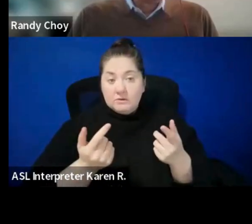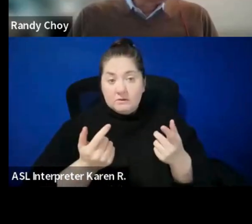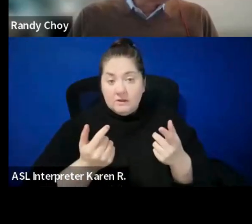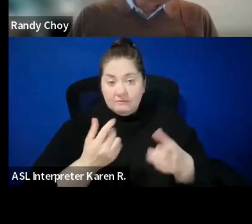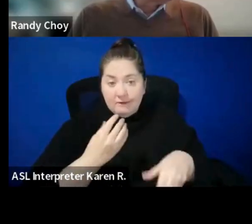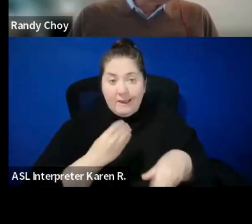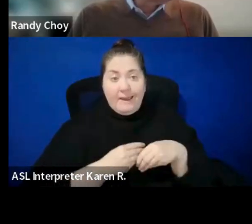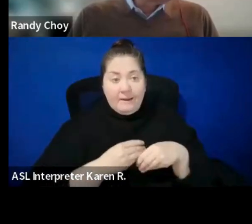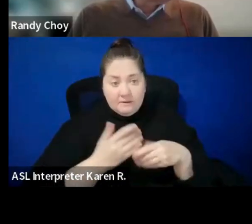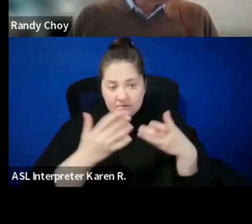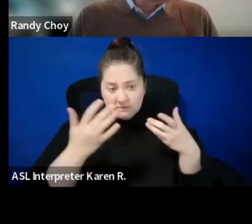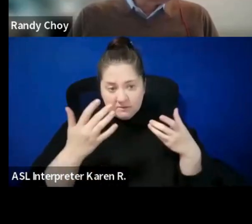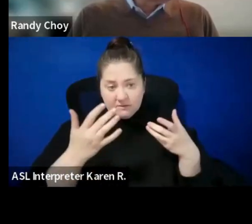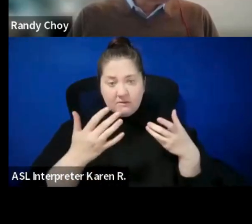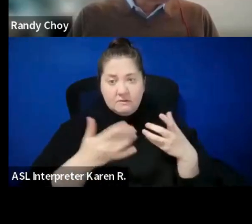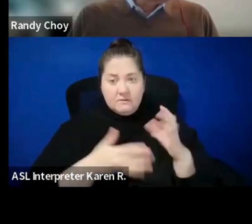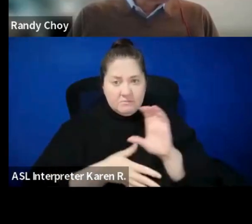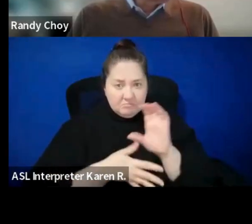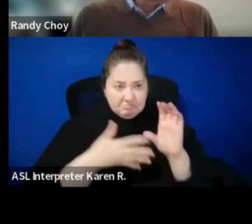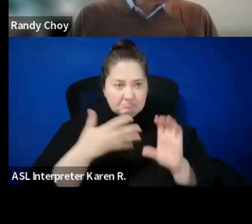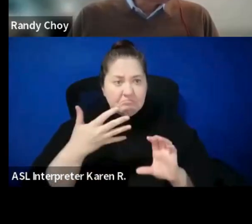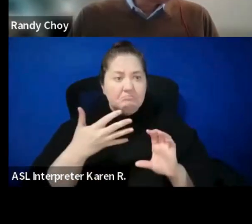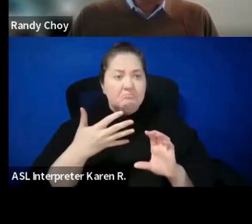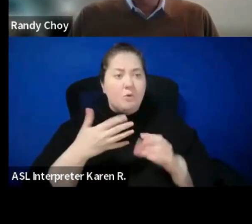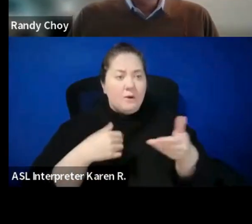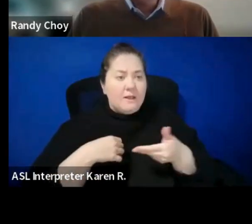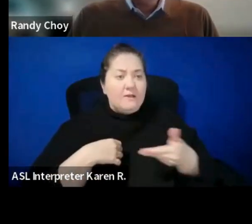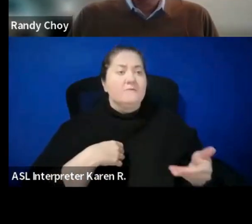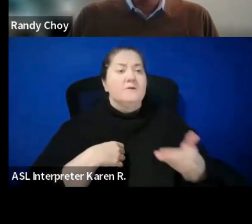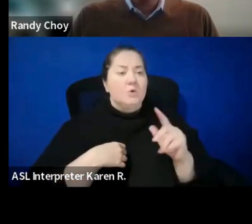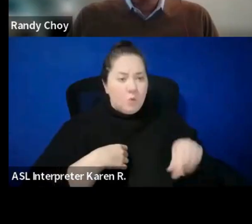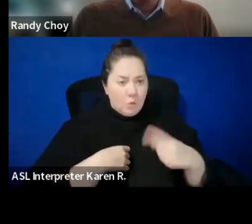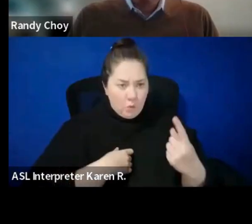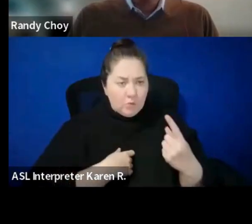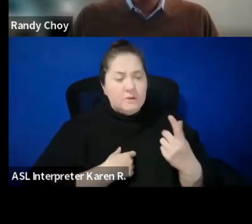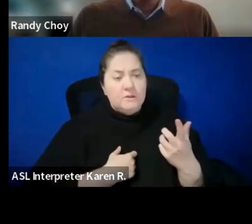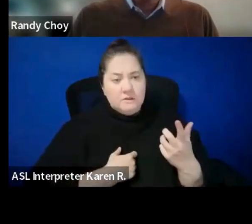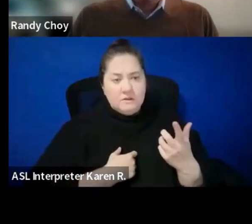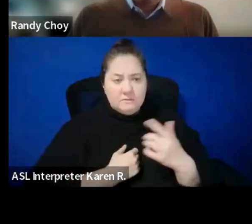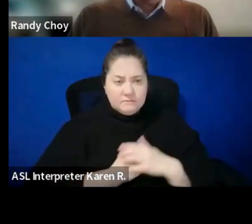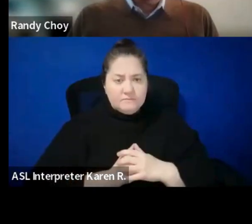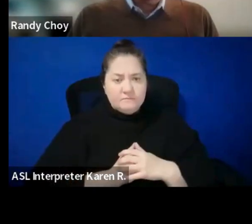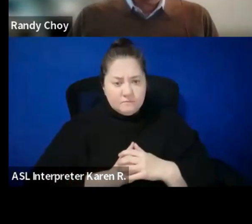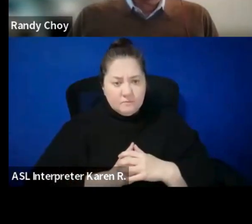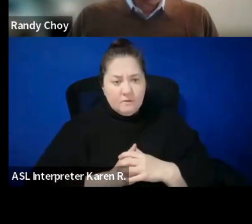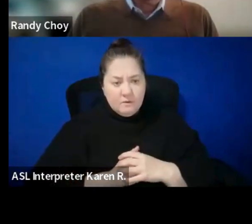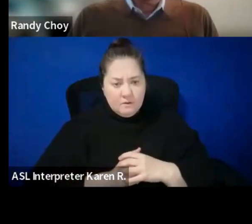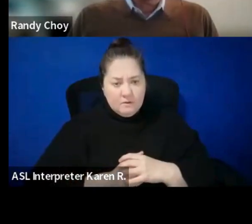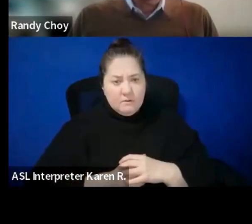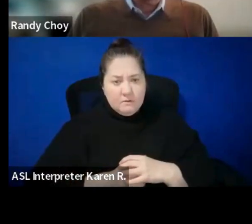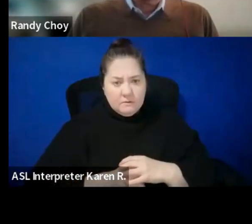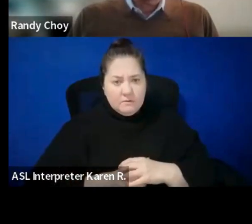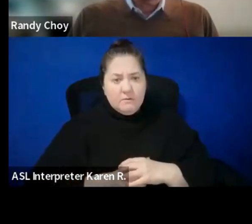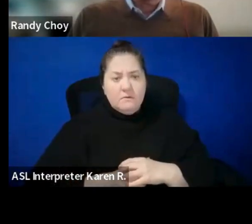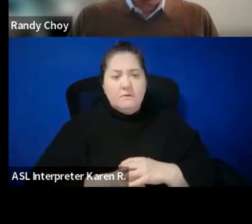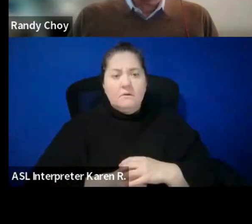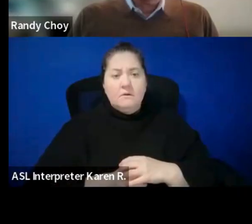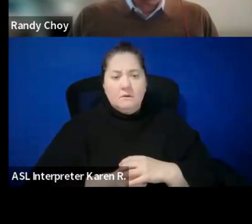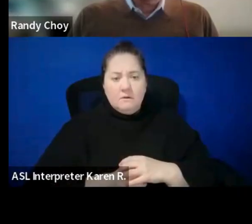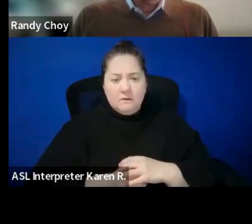that is to have an invitation only kind of Yeah. thing.